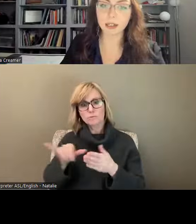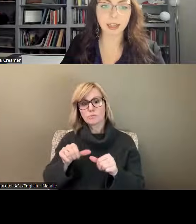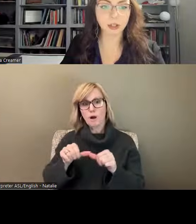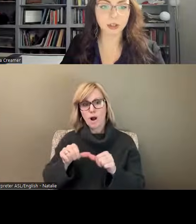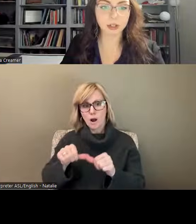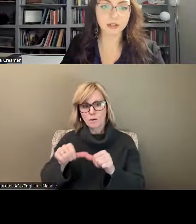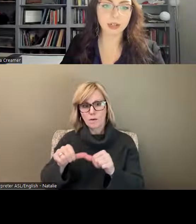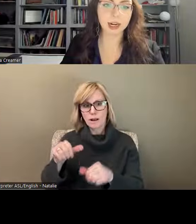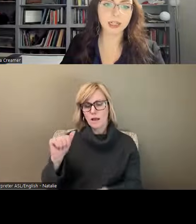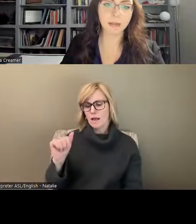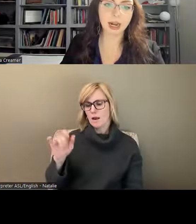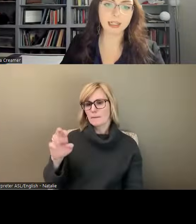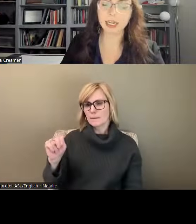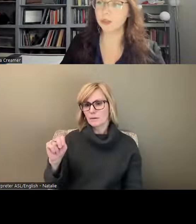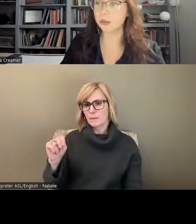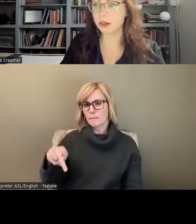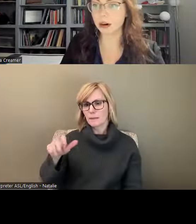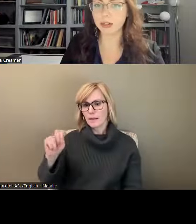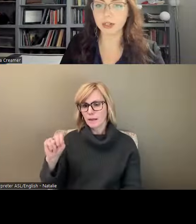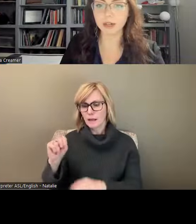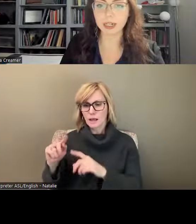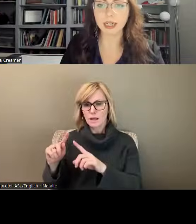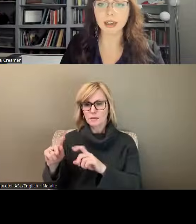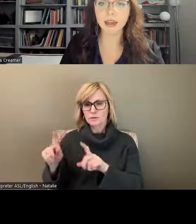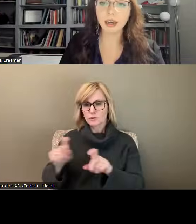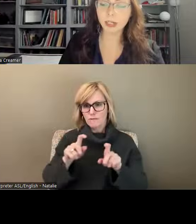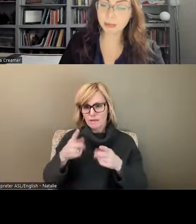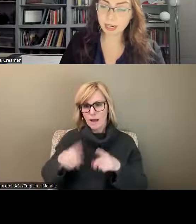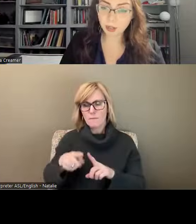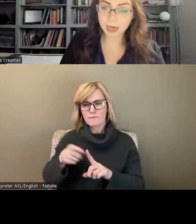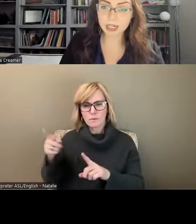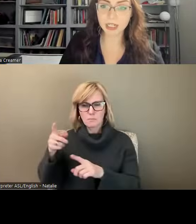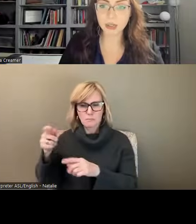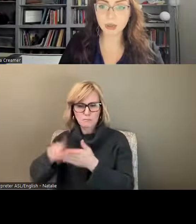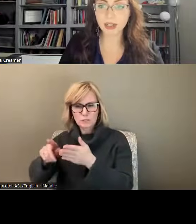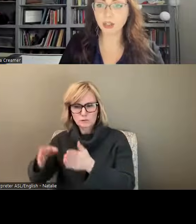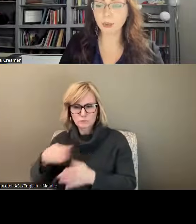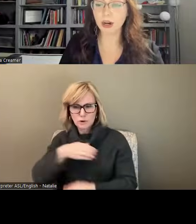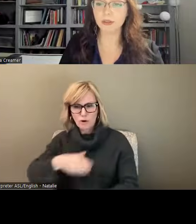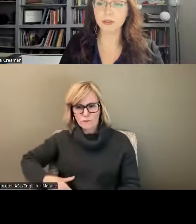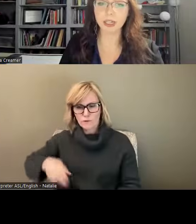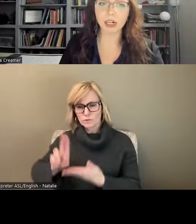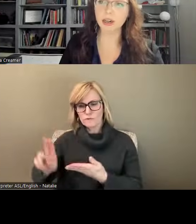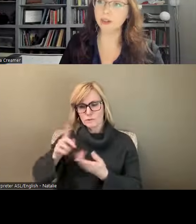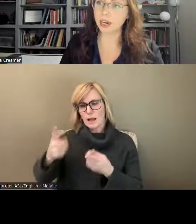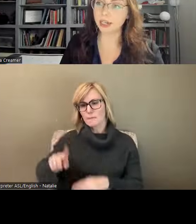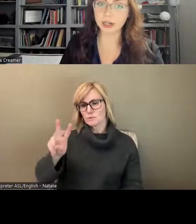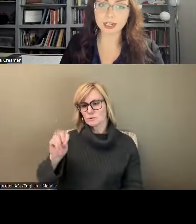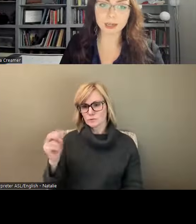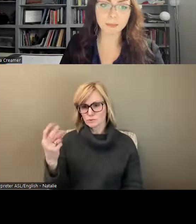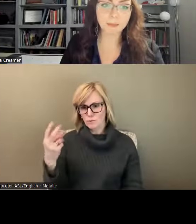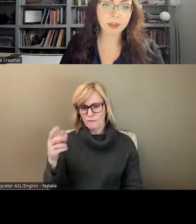Plain Archaeological Survey directed by Jason Orr at Harvard University, which has been underway since 2012 in the region of